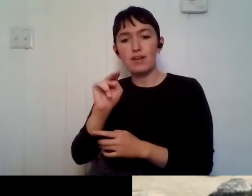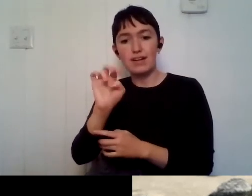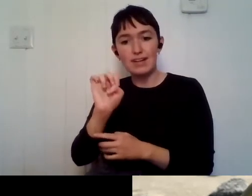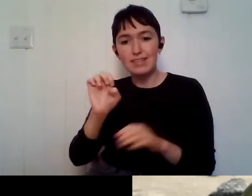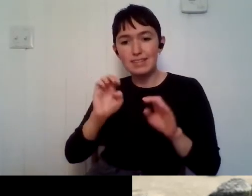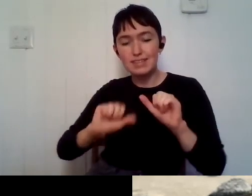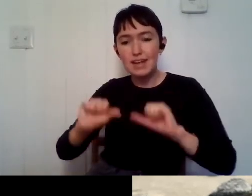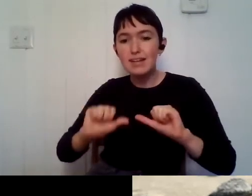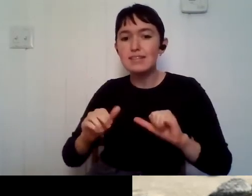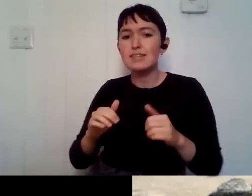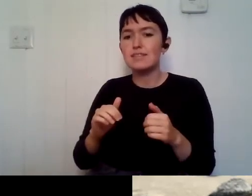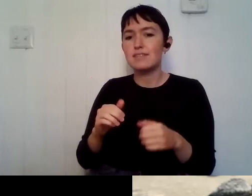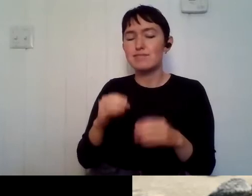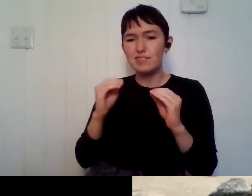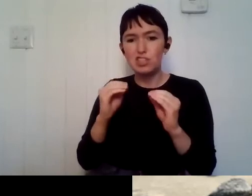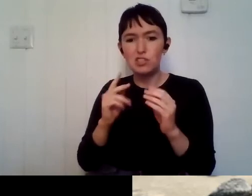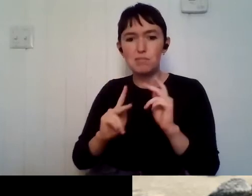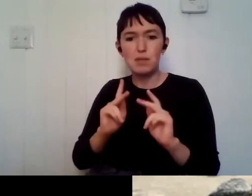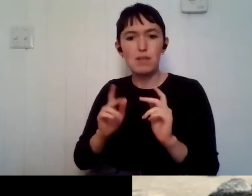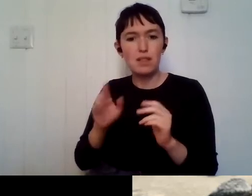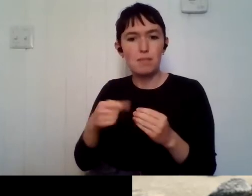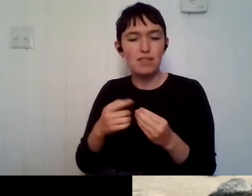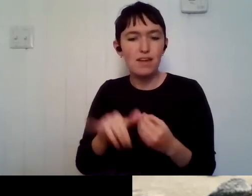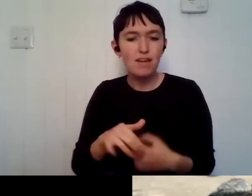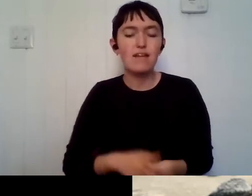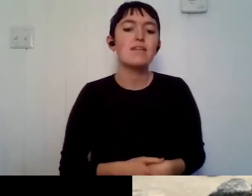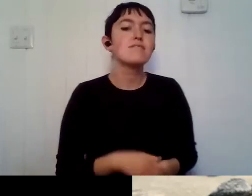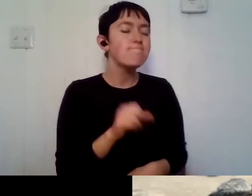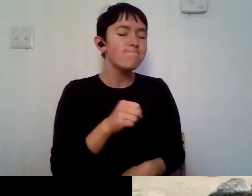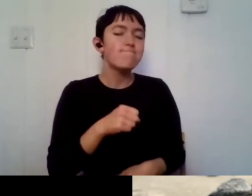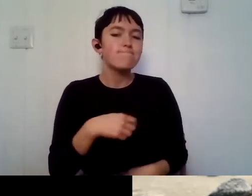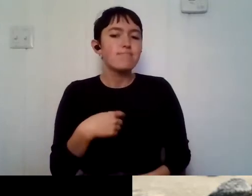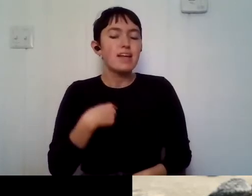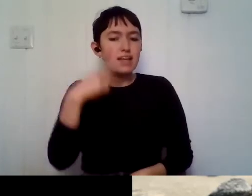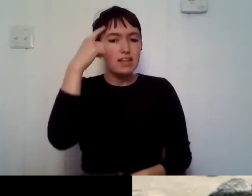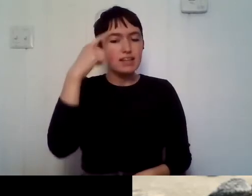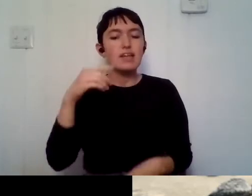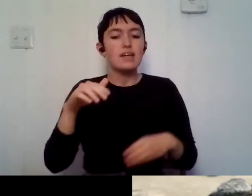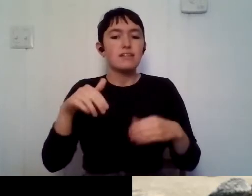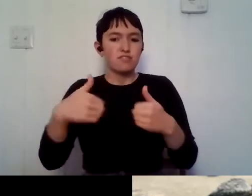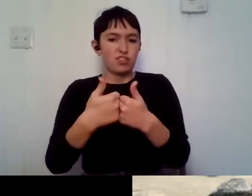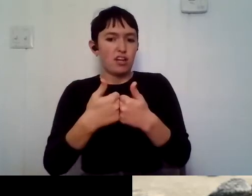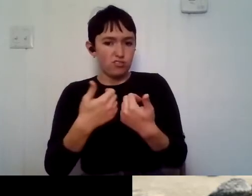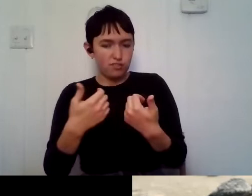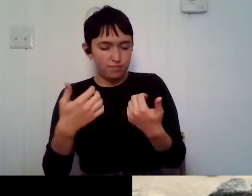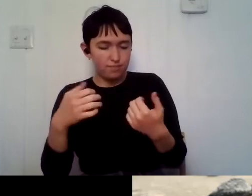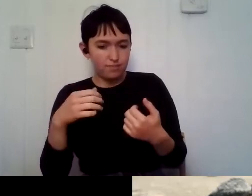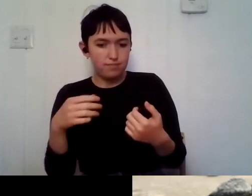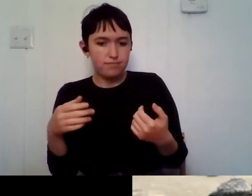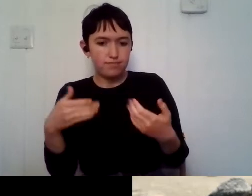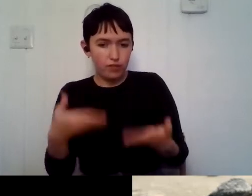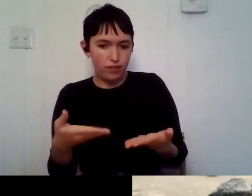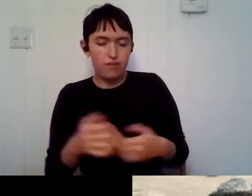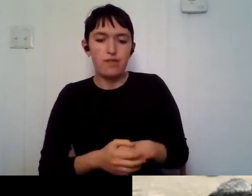Yes. So, I mean, I definitely think there's obstacles in place, uh, because of where I grew up